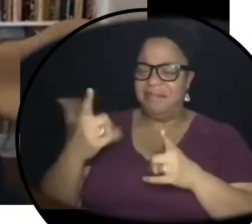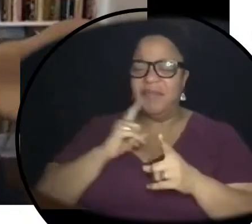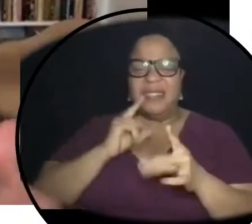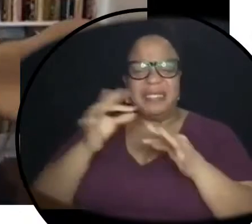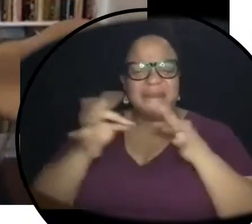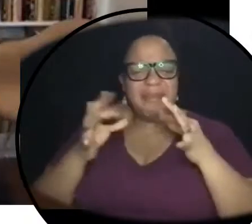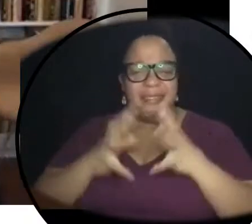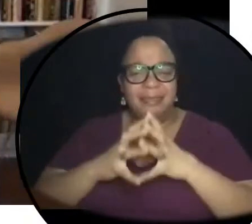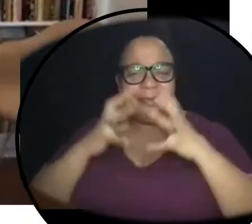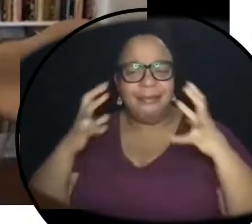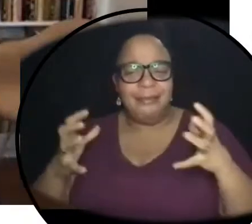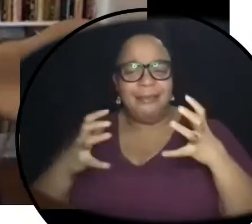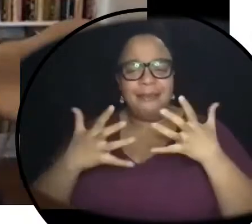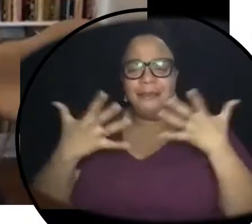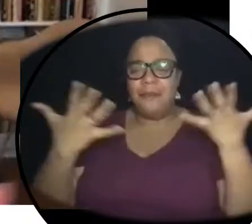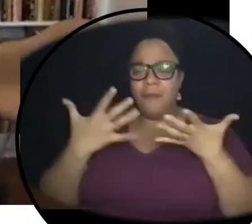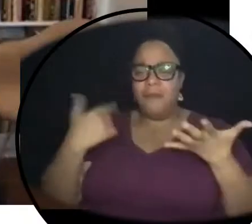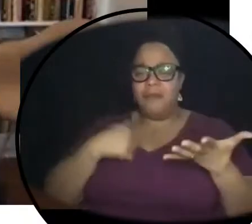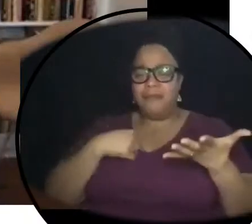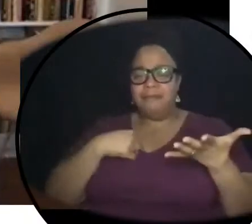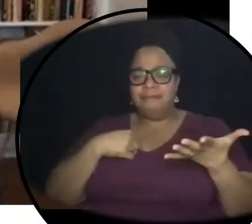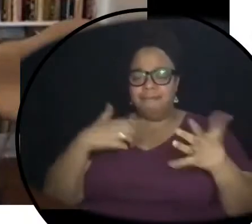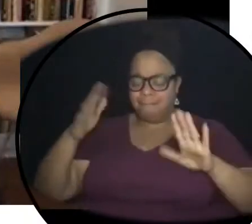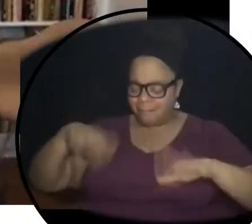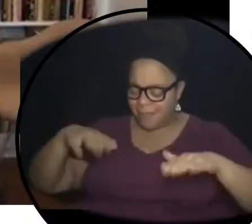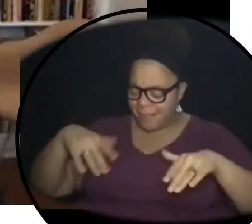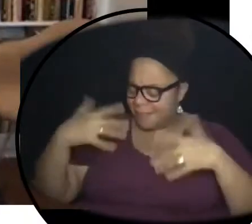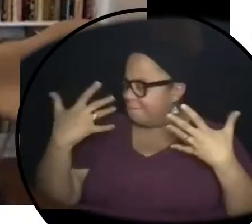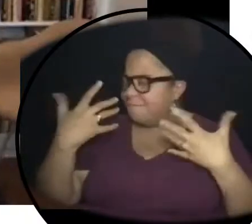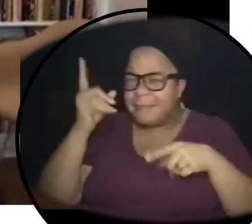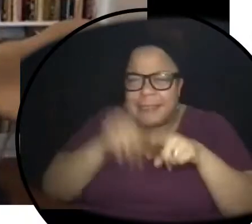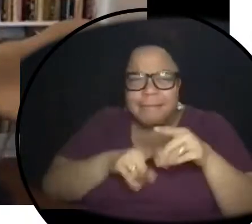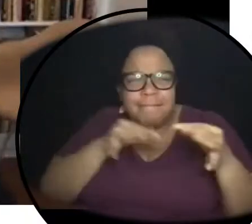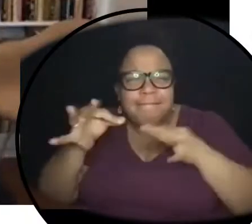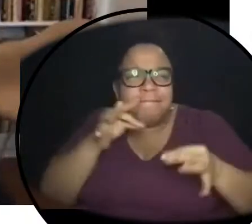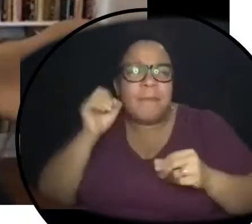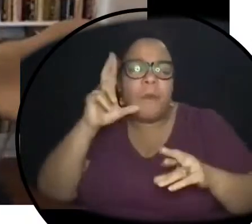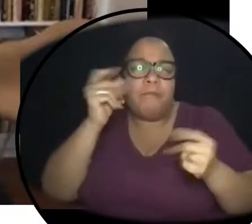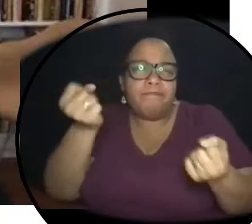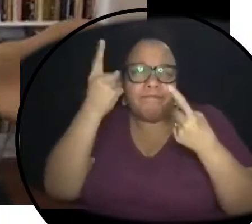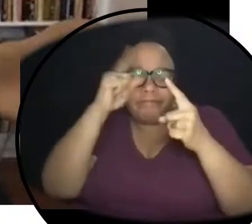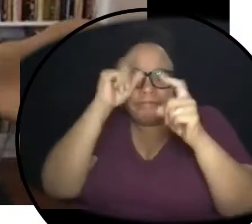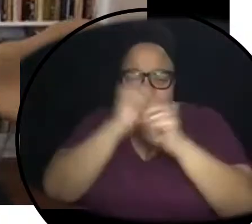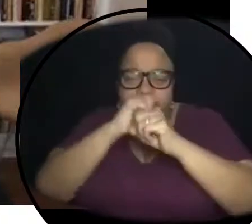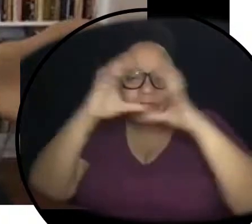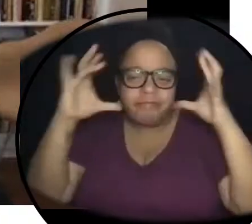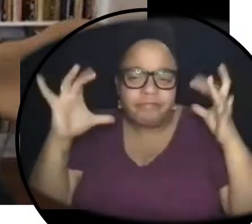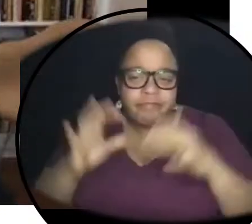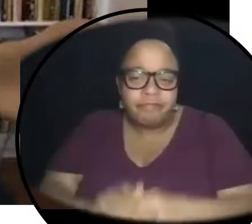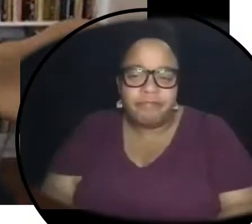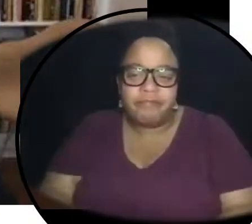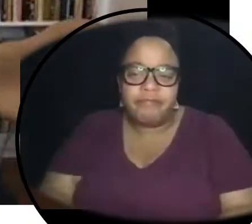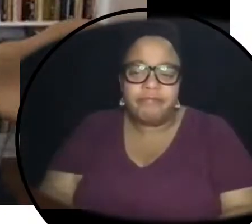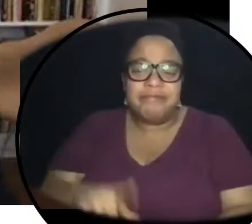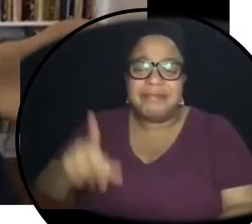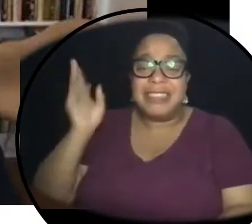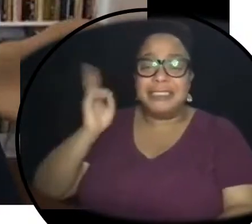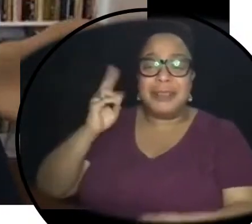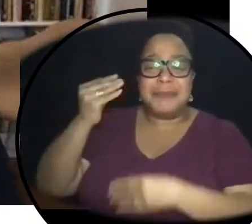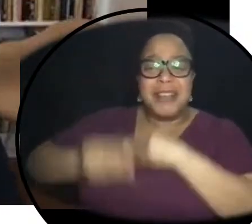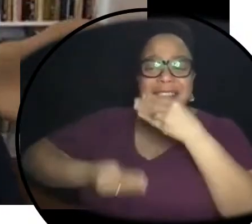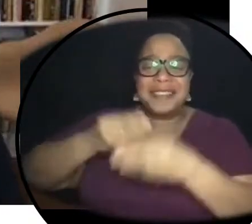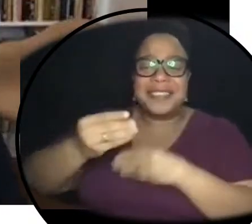what needed to happen with respect to prisons. I think I've always been interested in processes